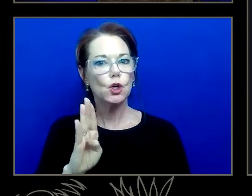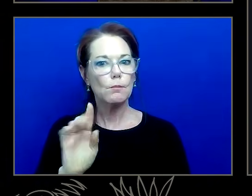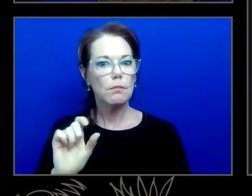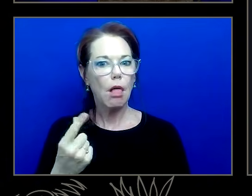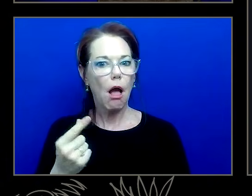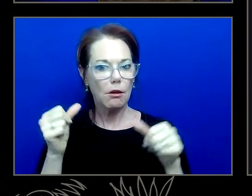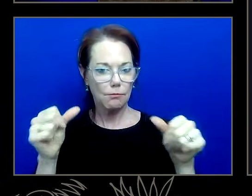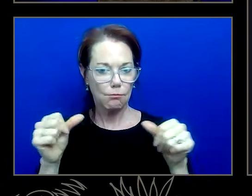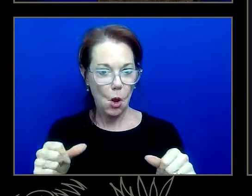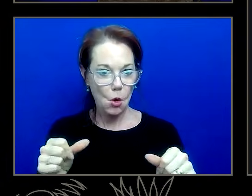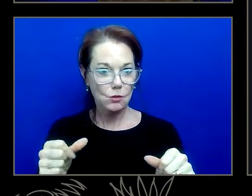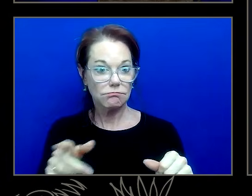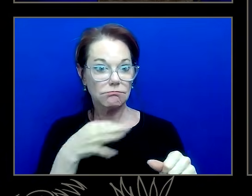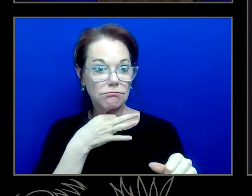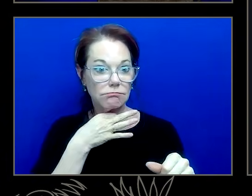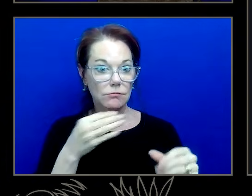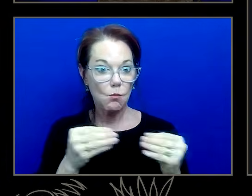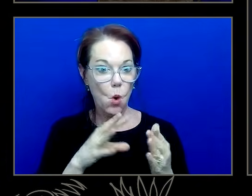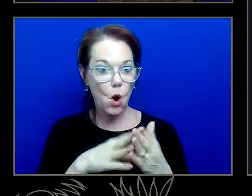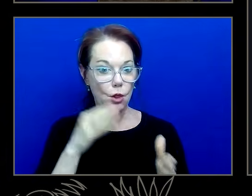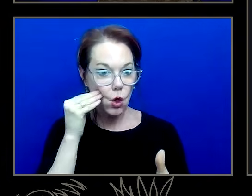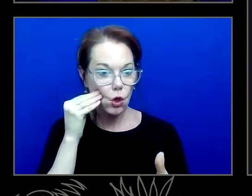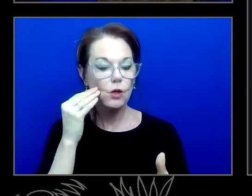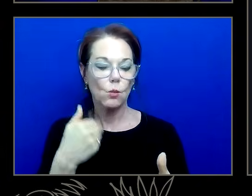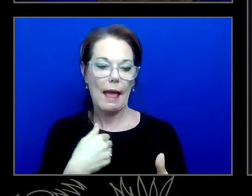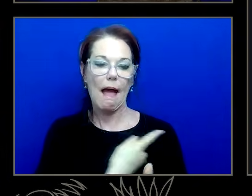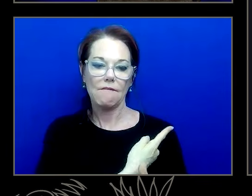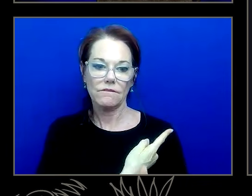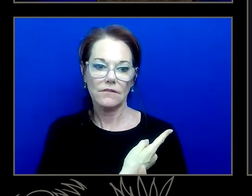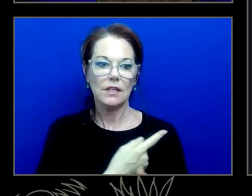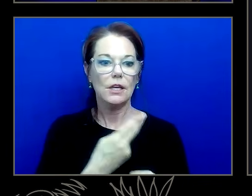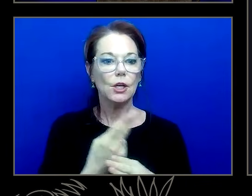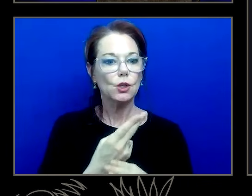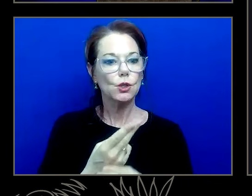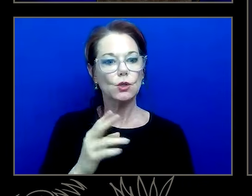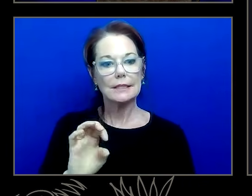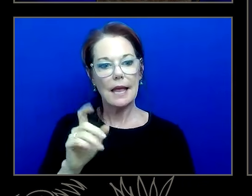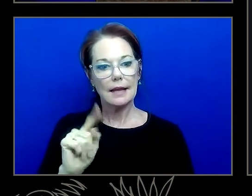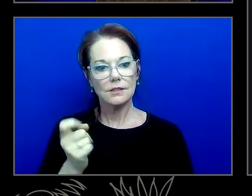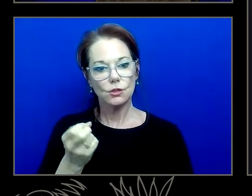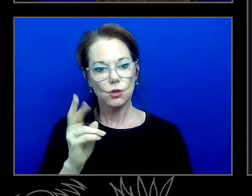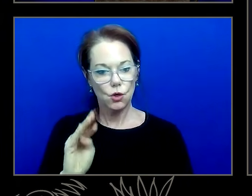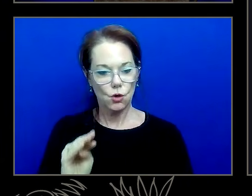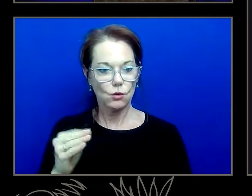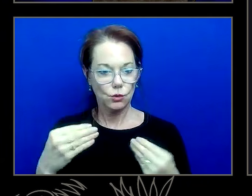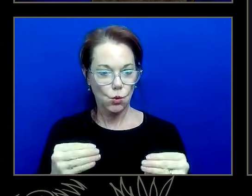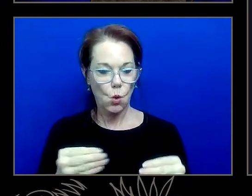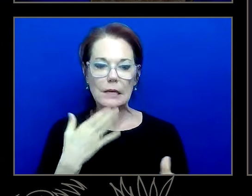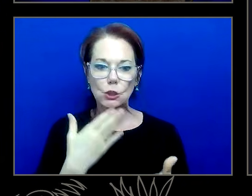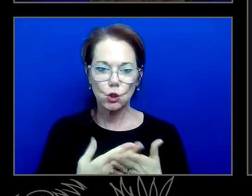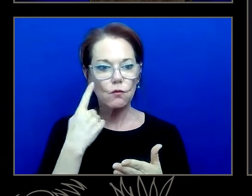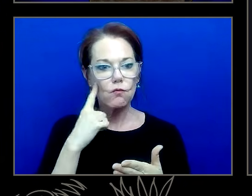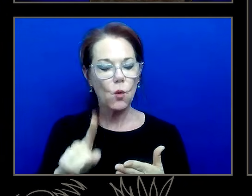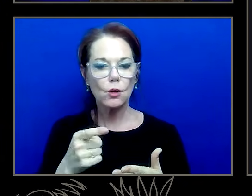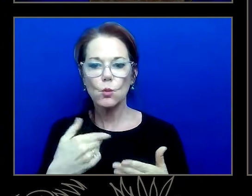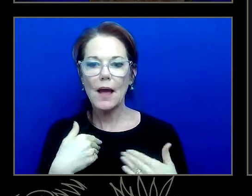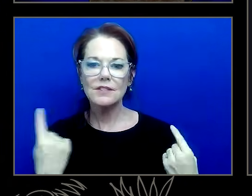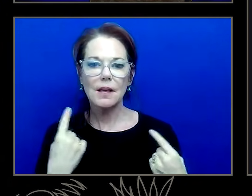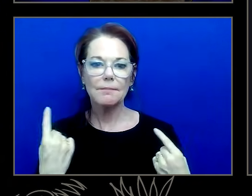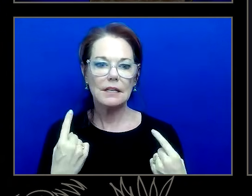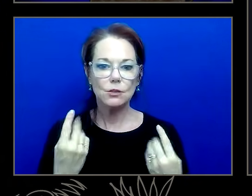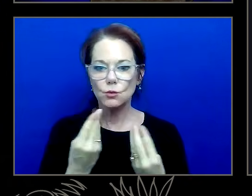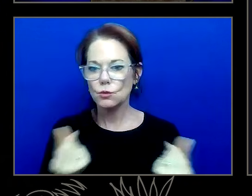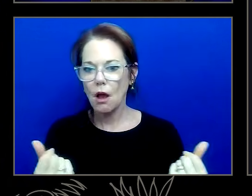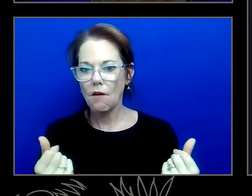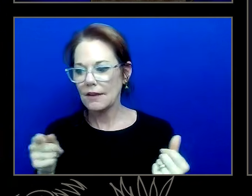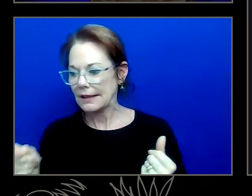learn more. useSyncExternalStore is great for when you need something to show or something to reconcile between the server